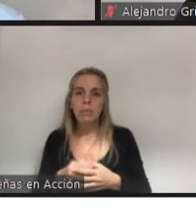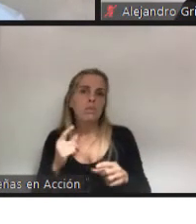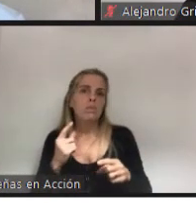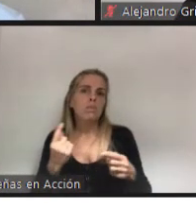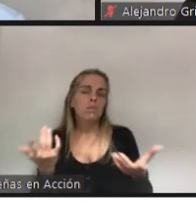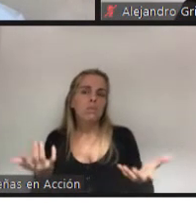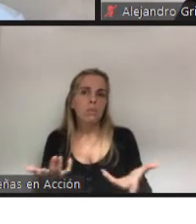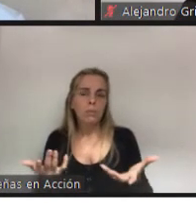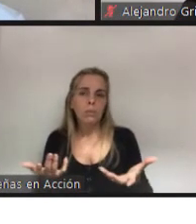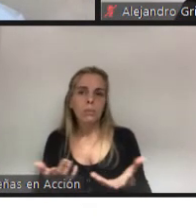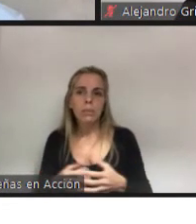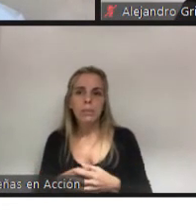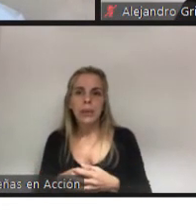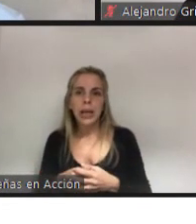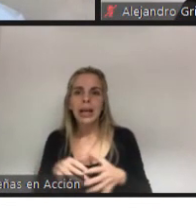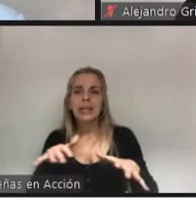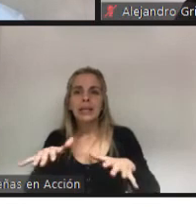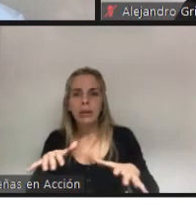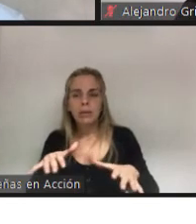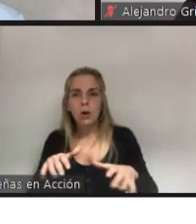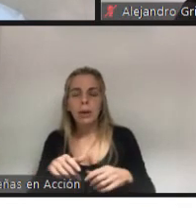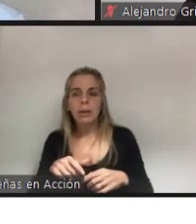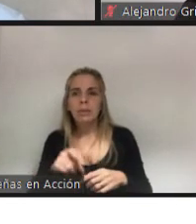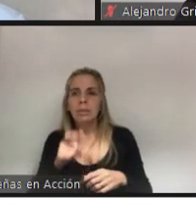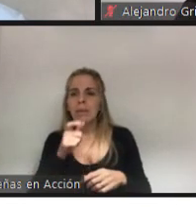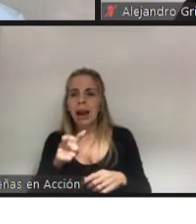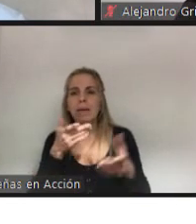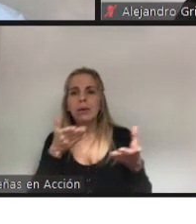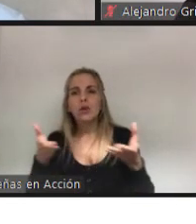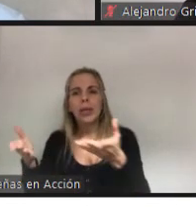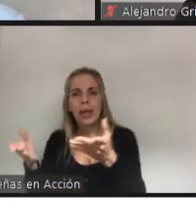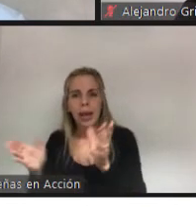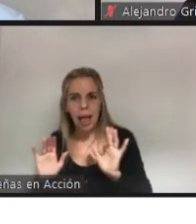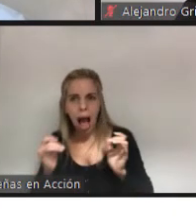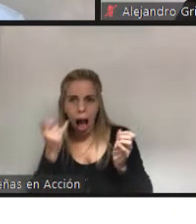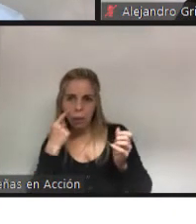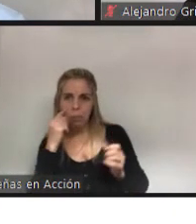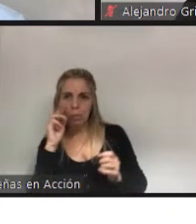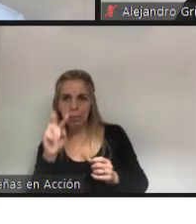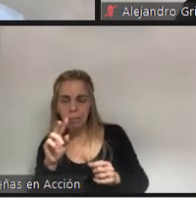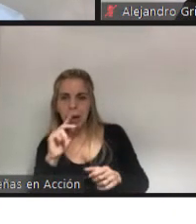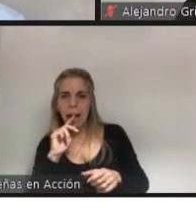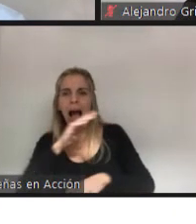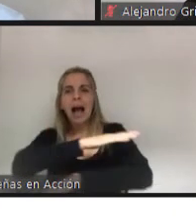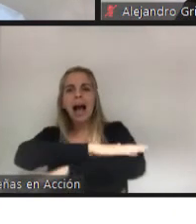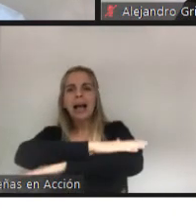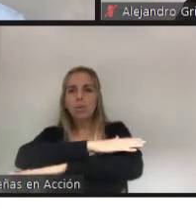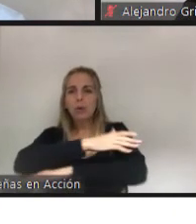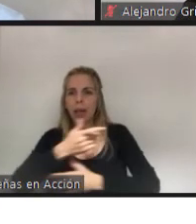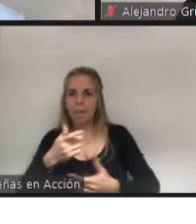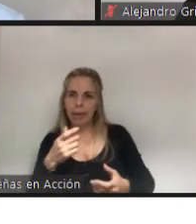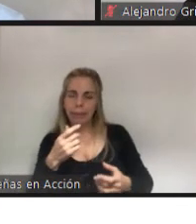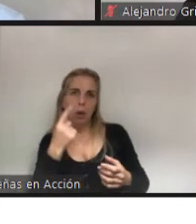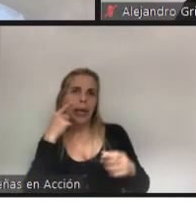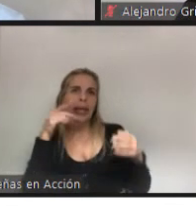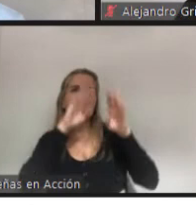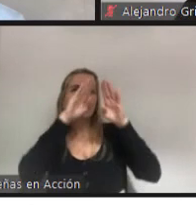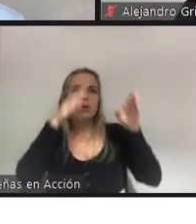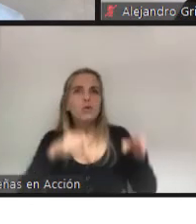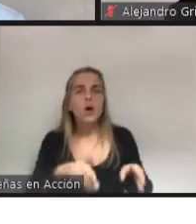because of the tool or not. I mean, there are a number of attitudes on the part of